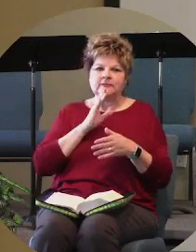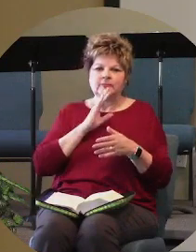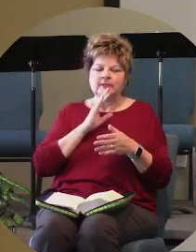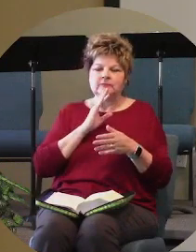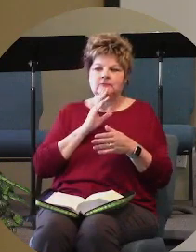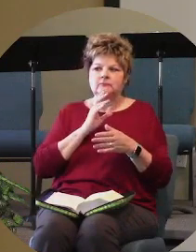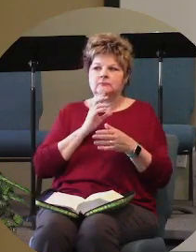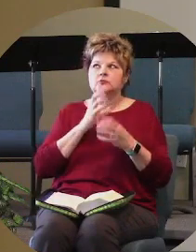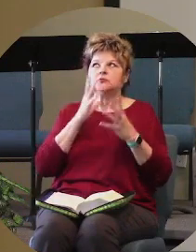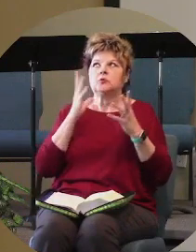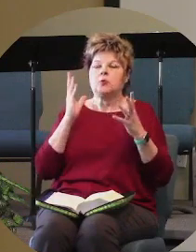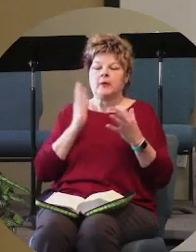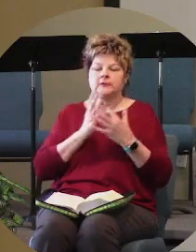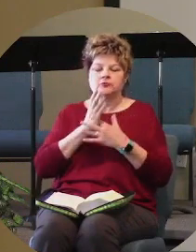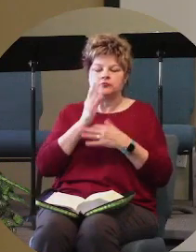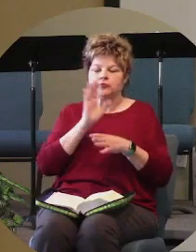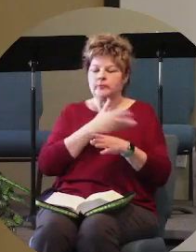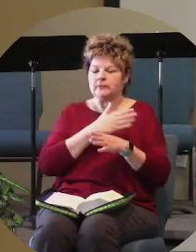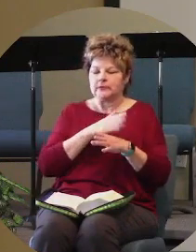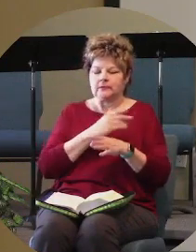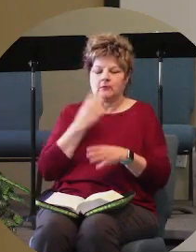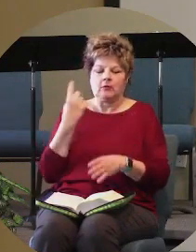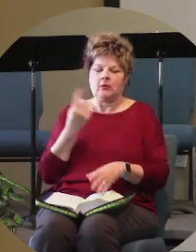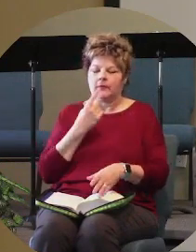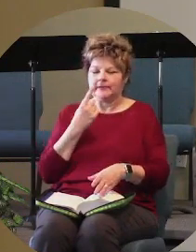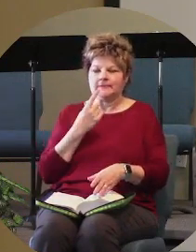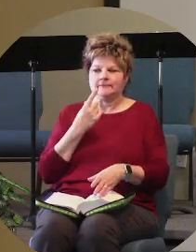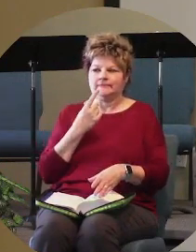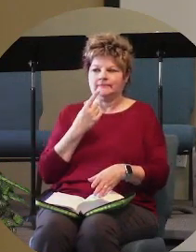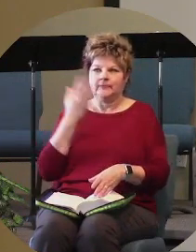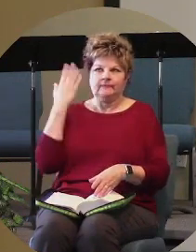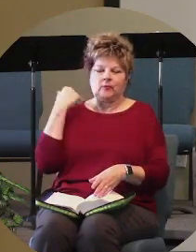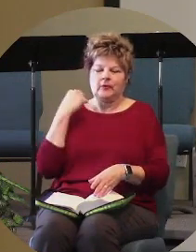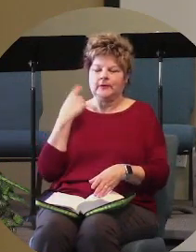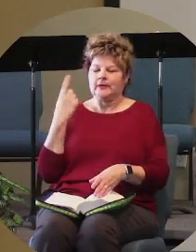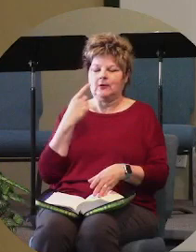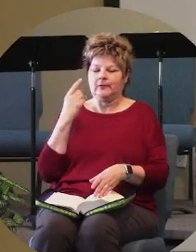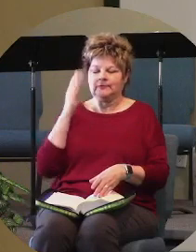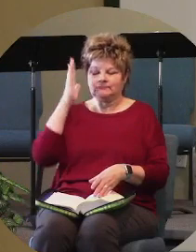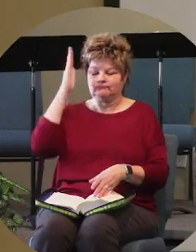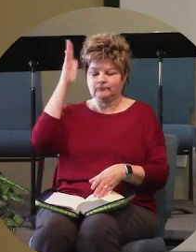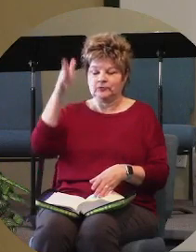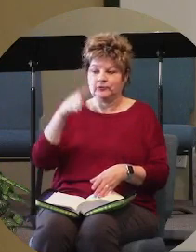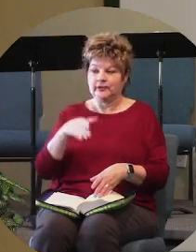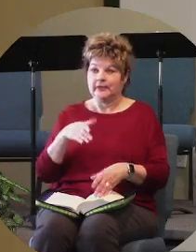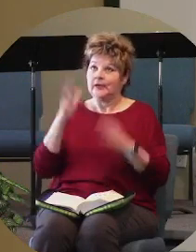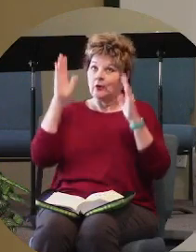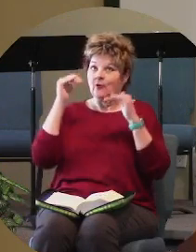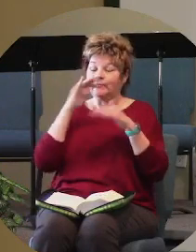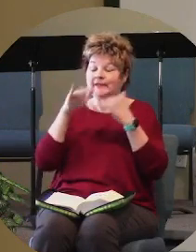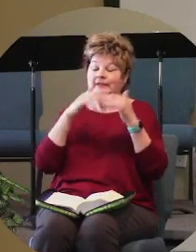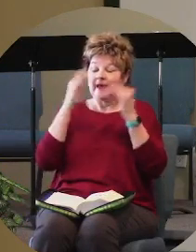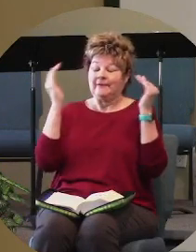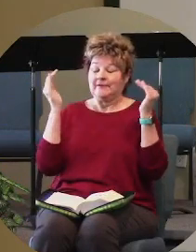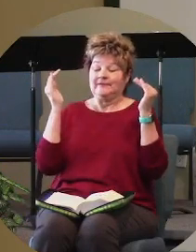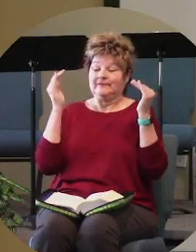music. Always has, always will. And hopefully in heaven, there'll still be